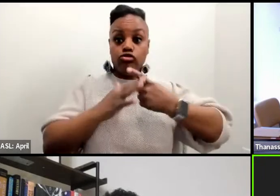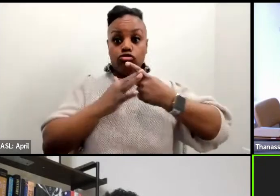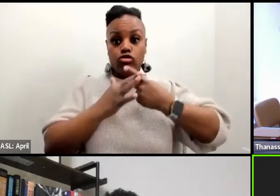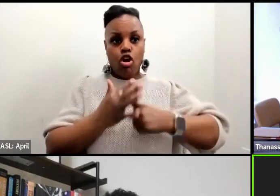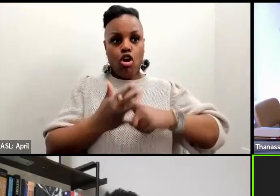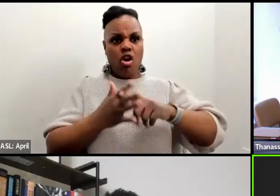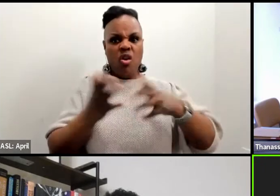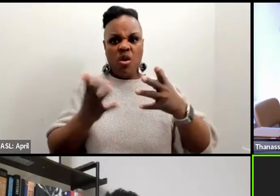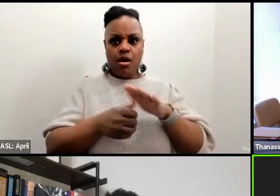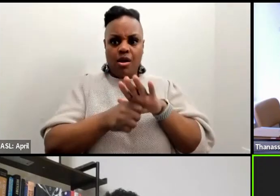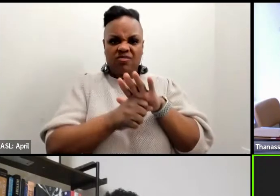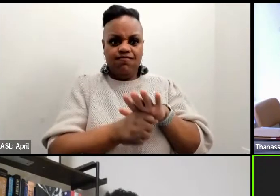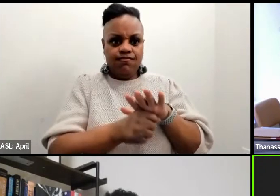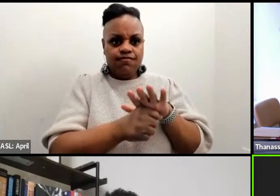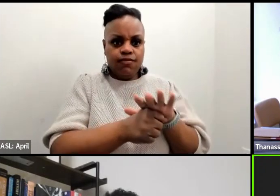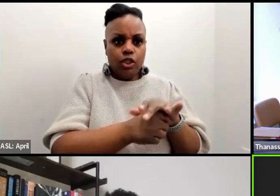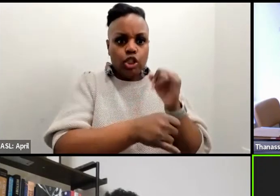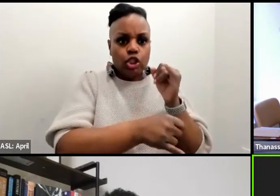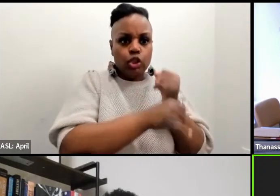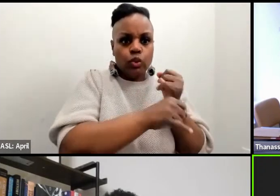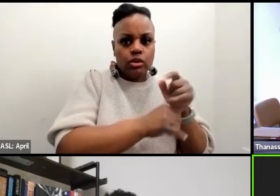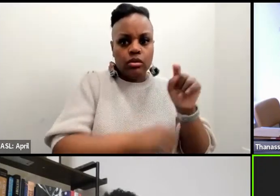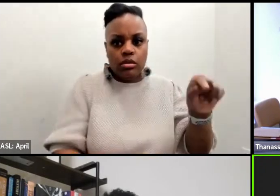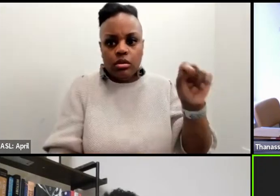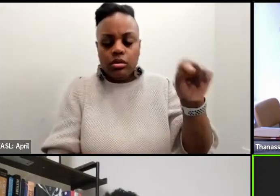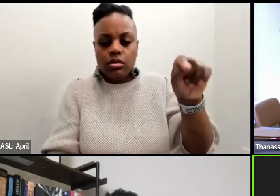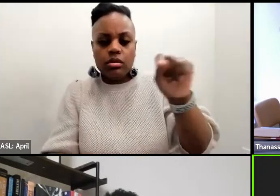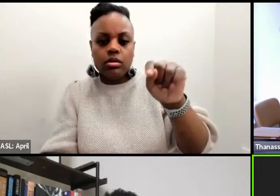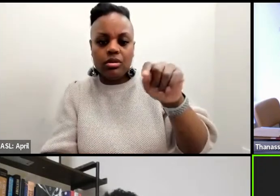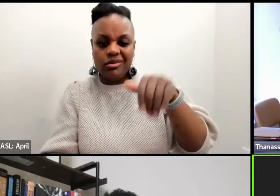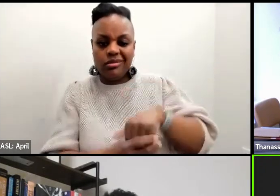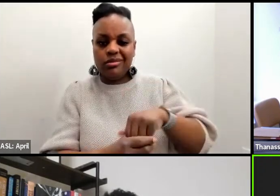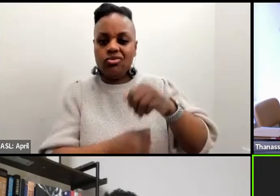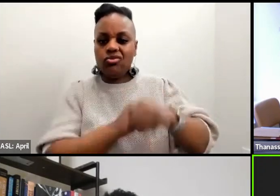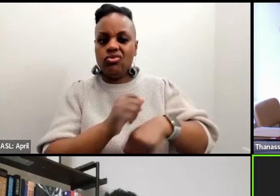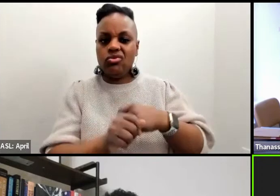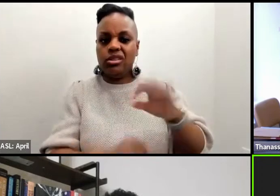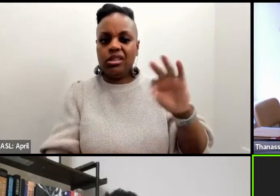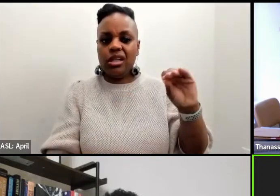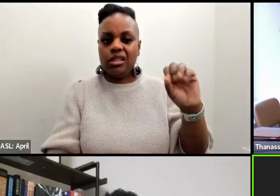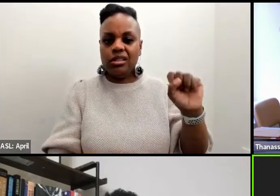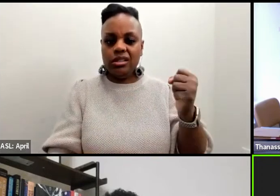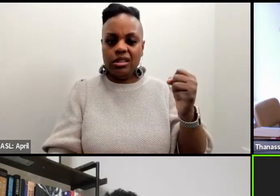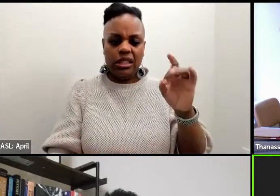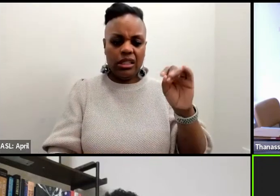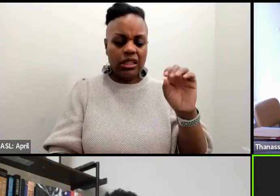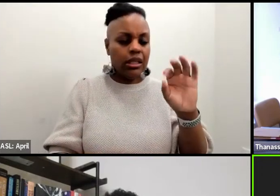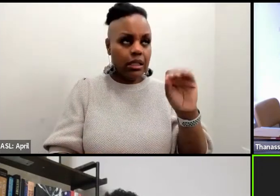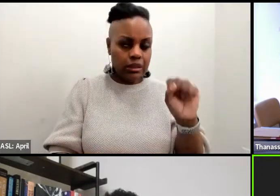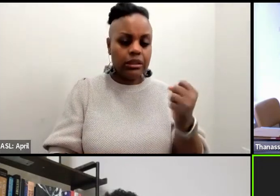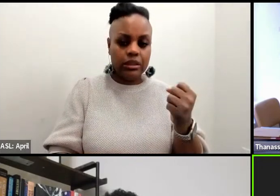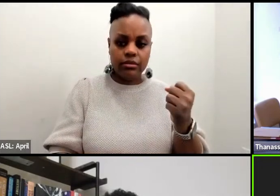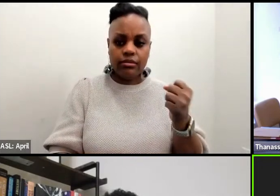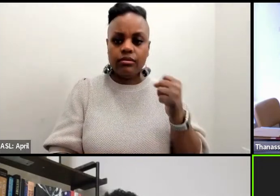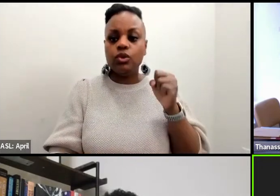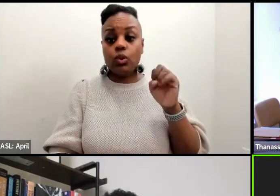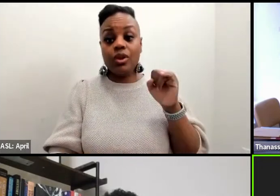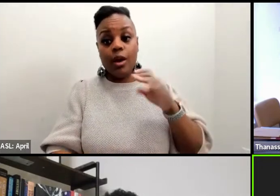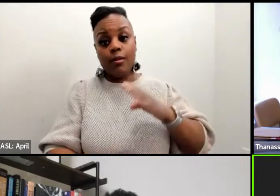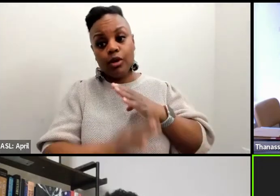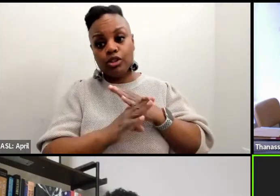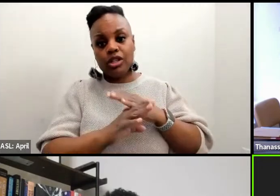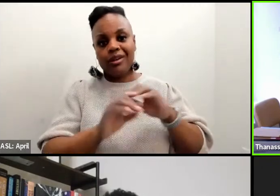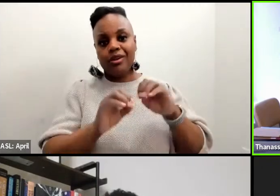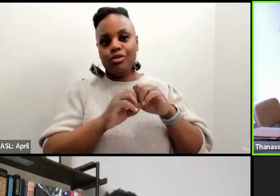of withdrew and partially depoliticized to protect the social organization. So time and again, the social was the priority, not the